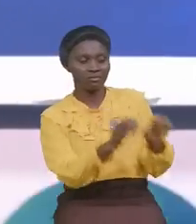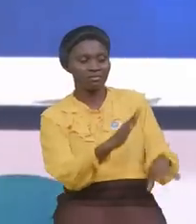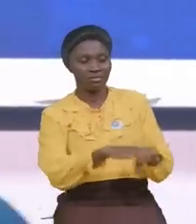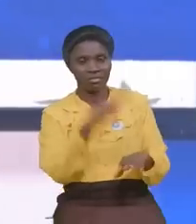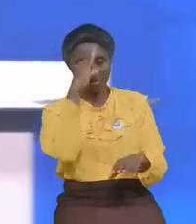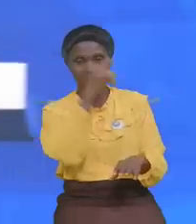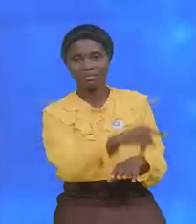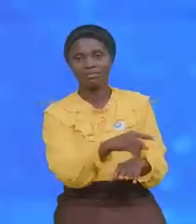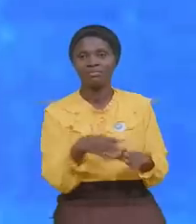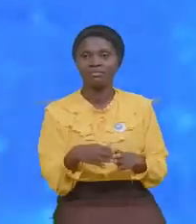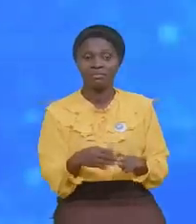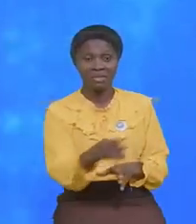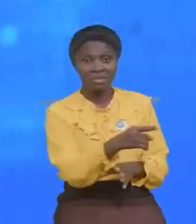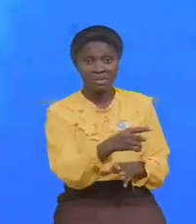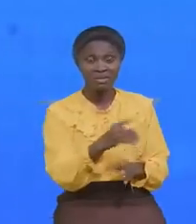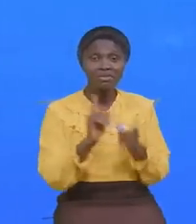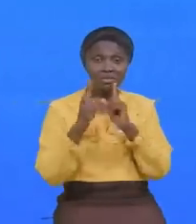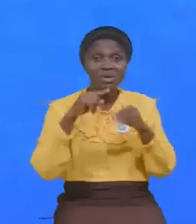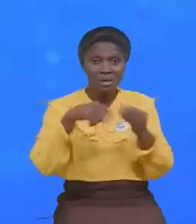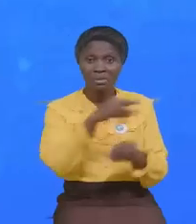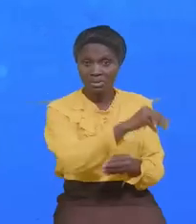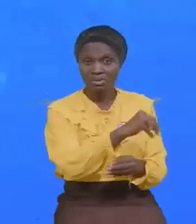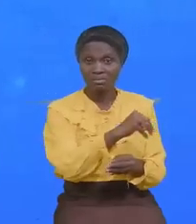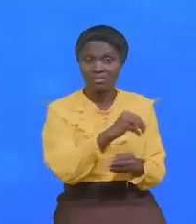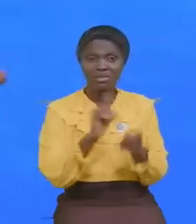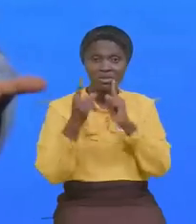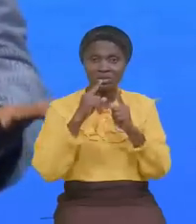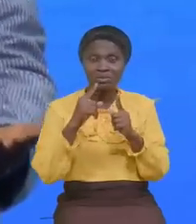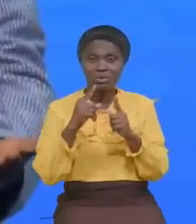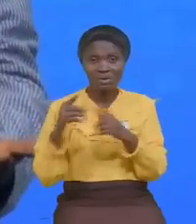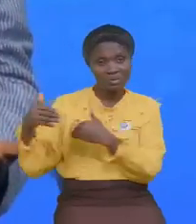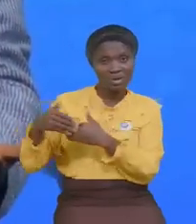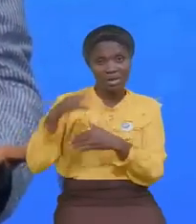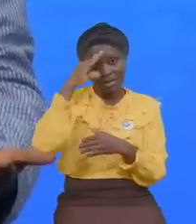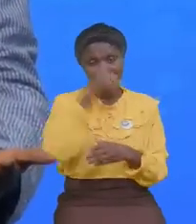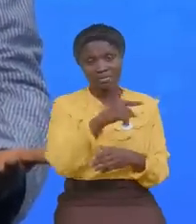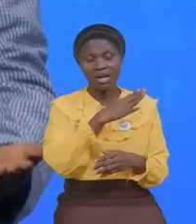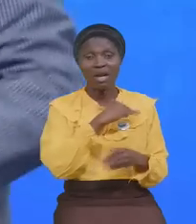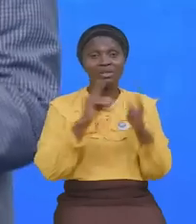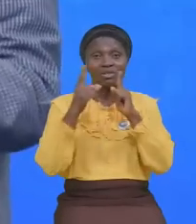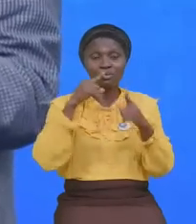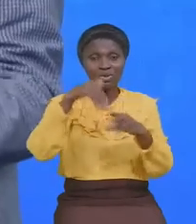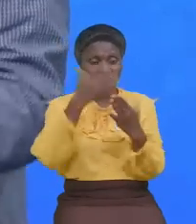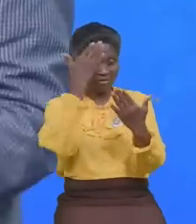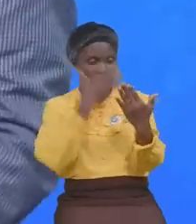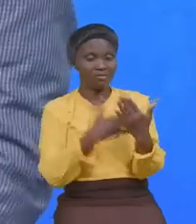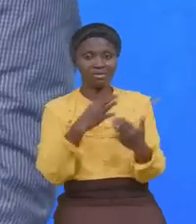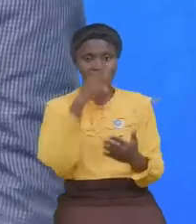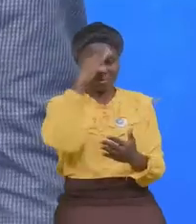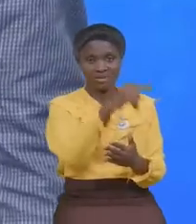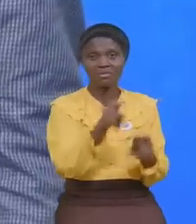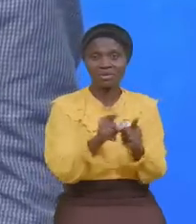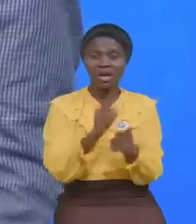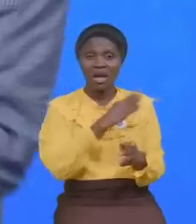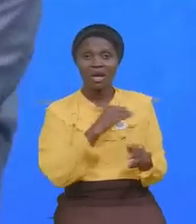They spoke about him. They spoke behind him. They spoke in front of him. And they spoke that that man